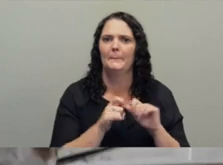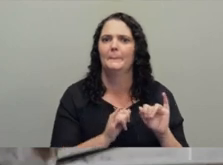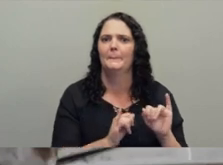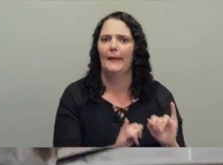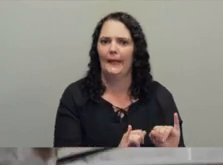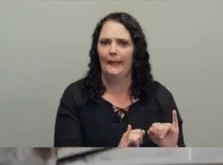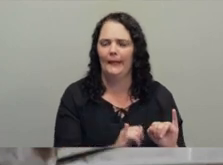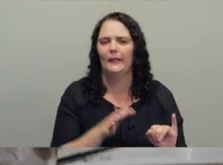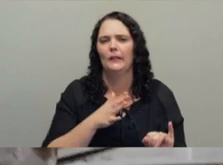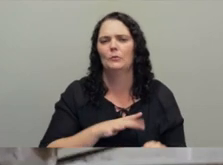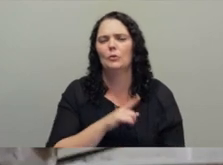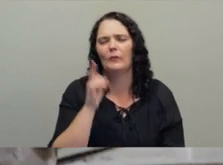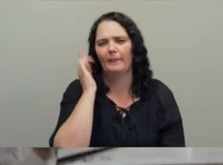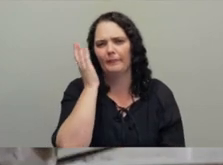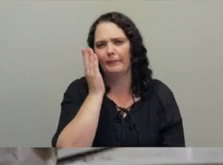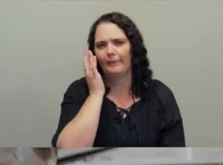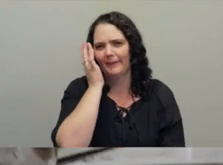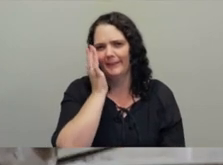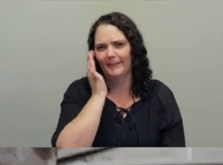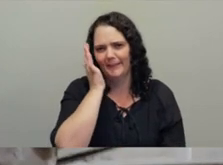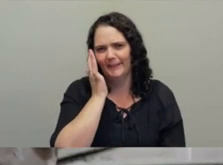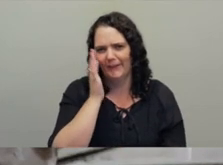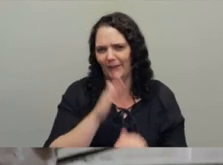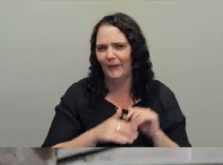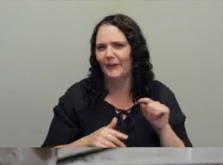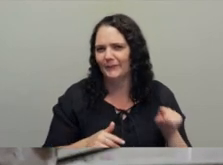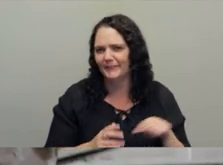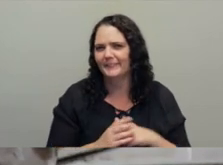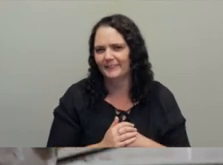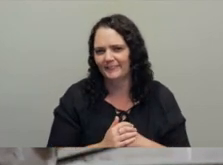think about what it means and the implications of that. All right.